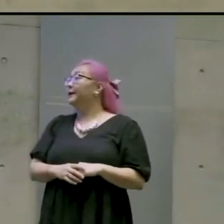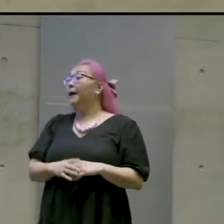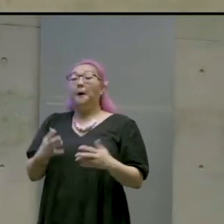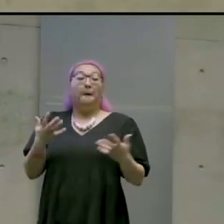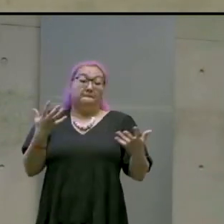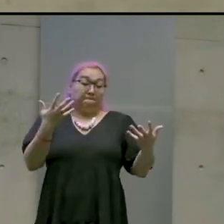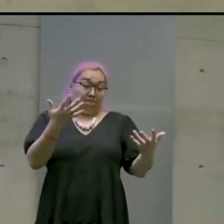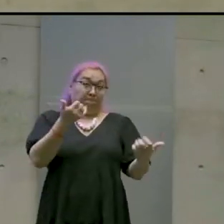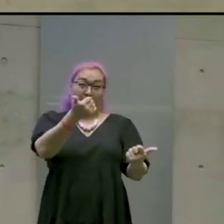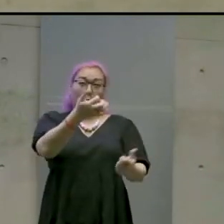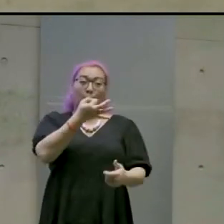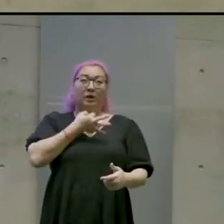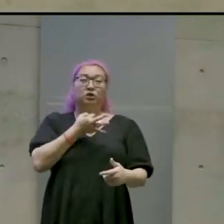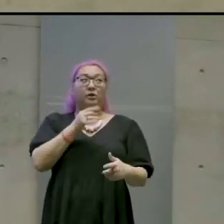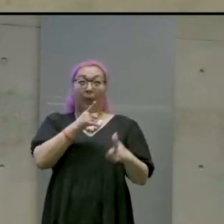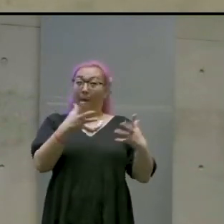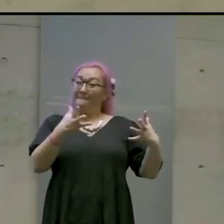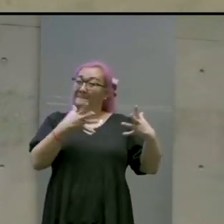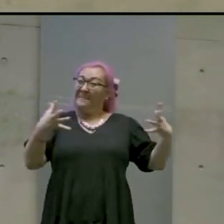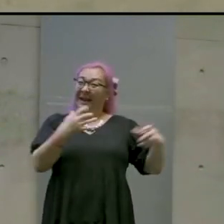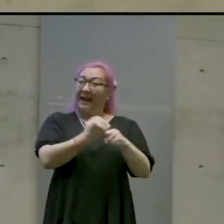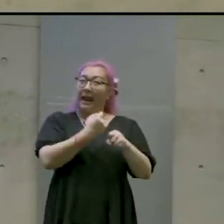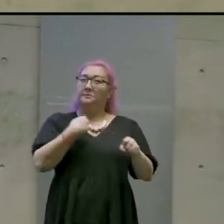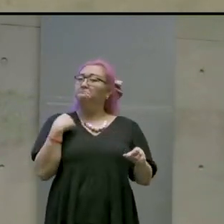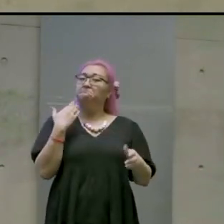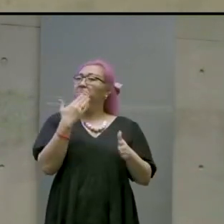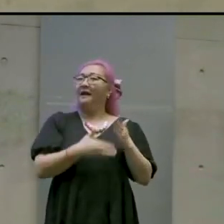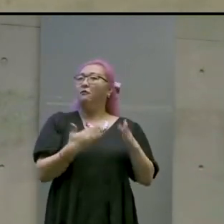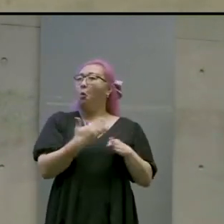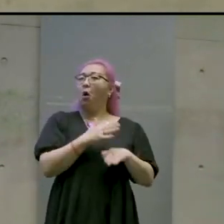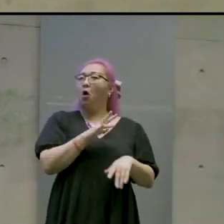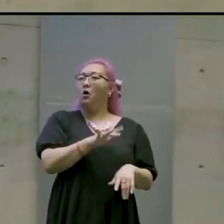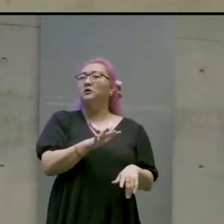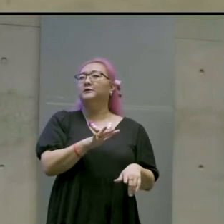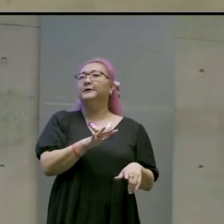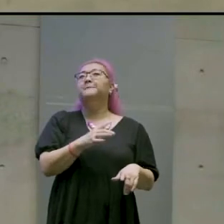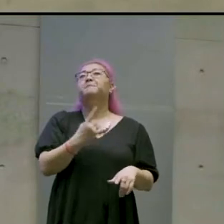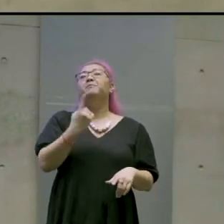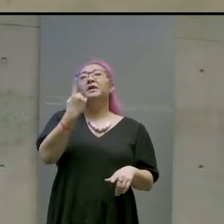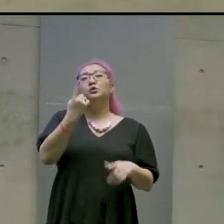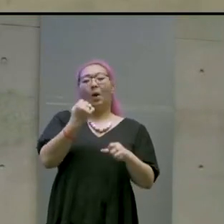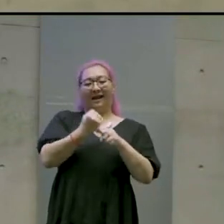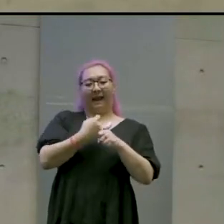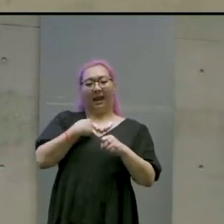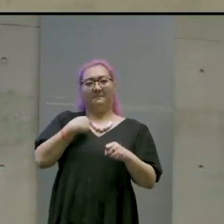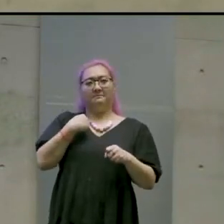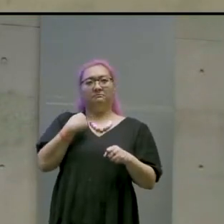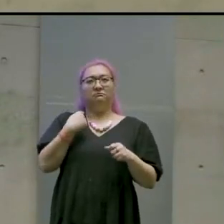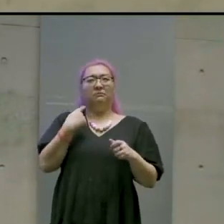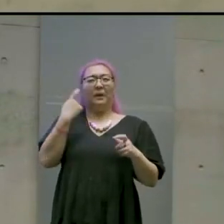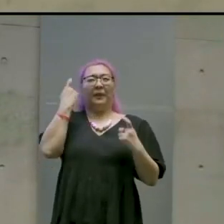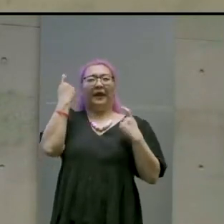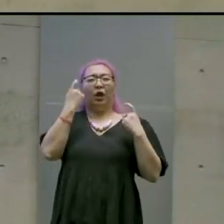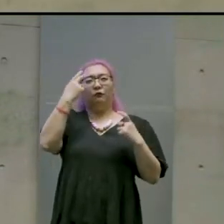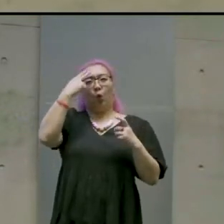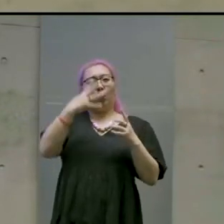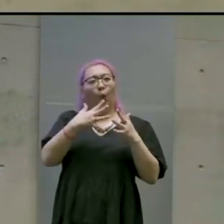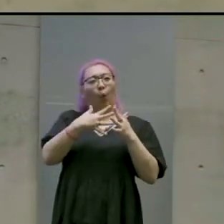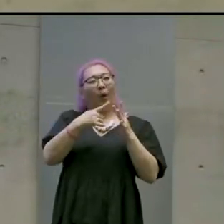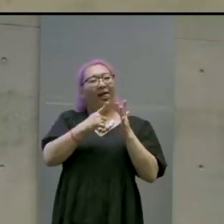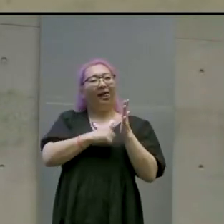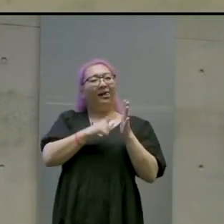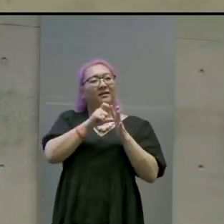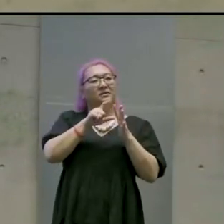worked with games like that. The one I'm thinking of at the moment is Wildermyth. where I think they did a really great job of